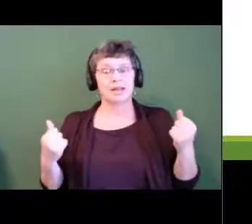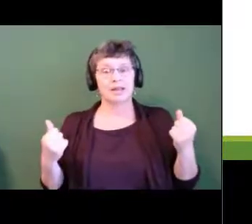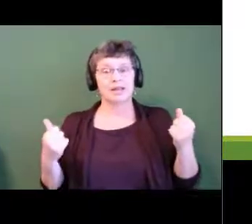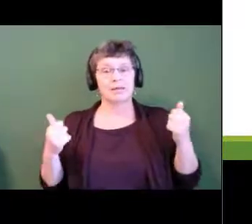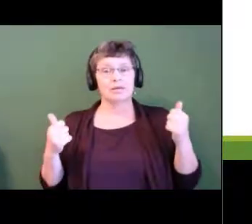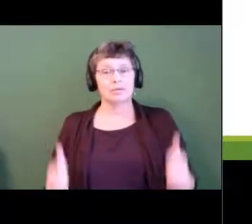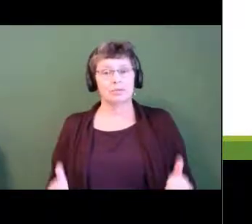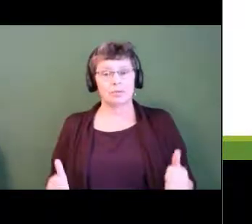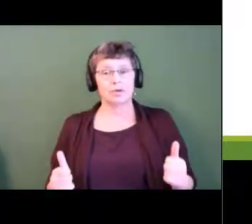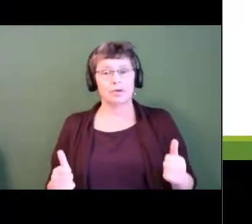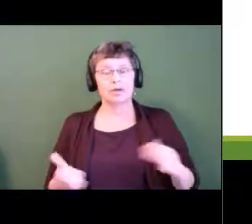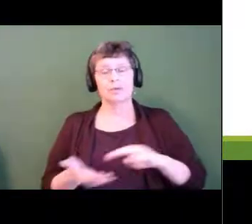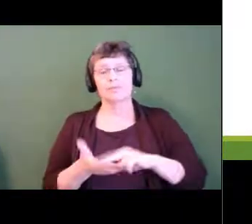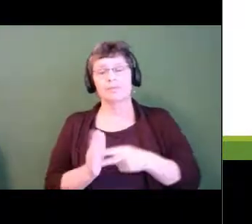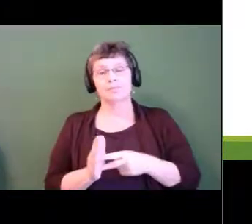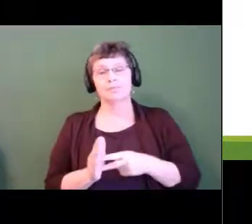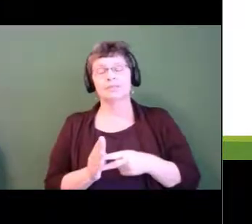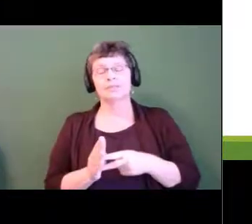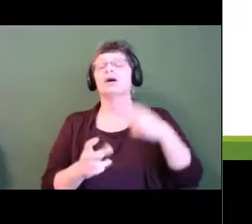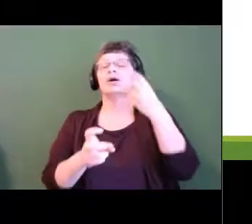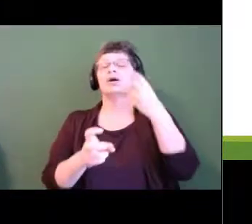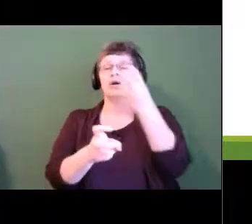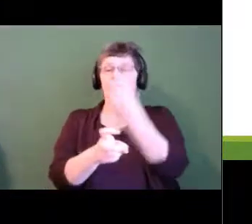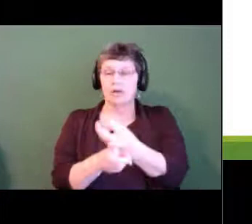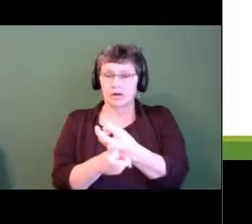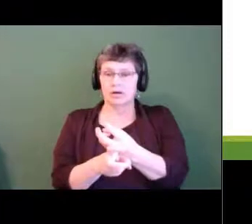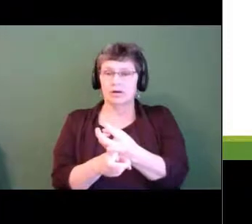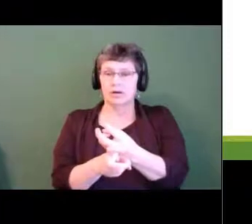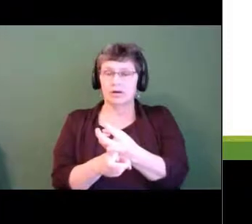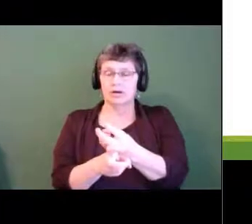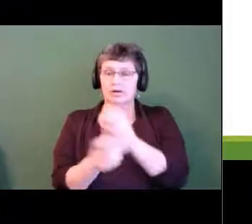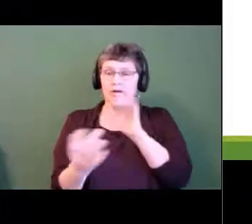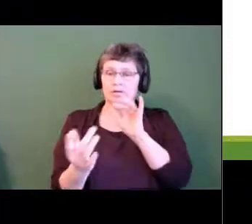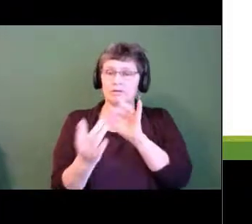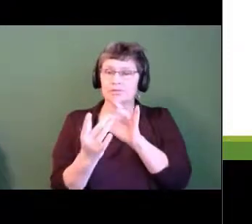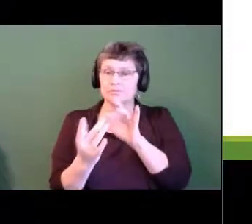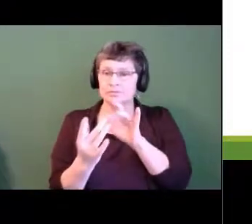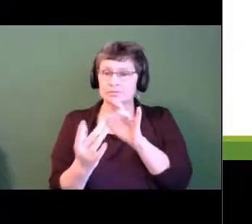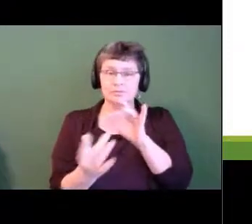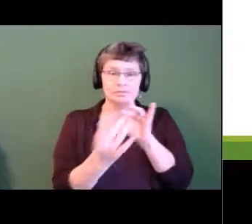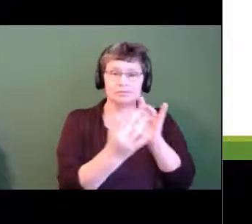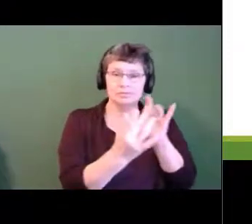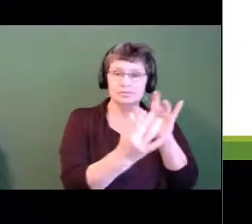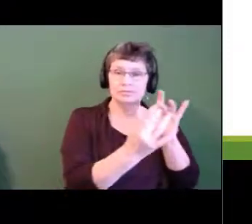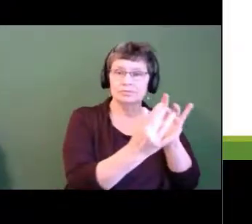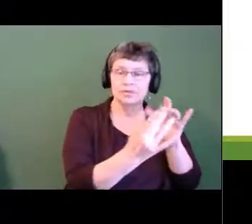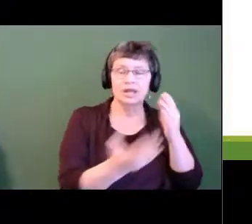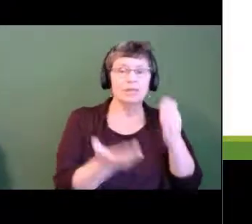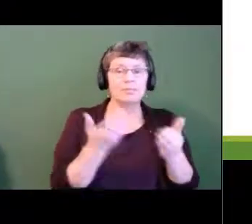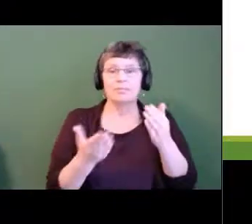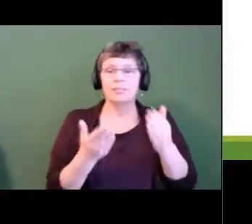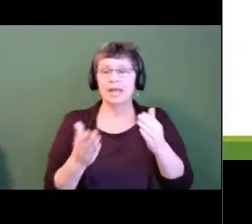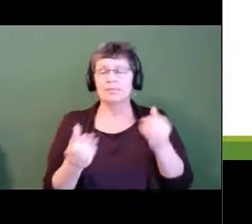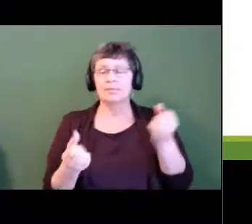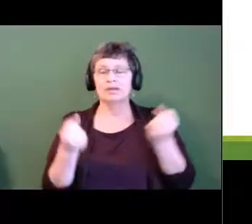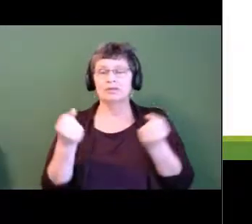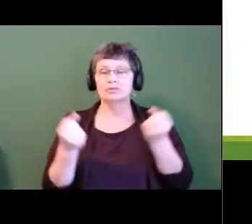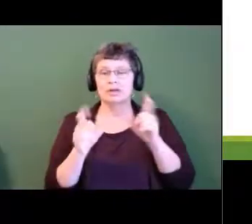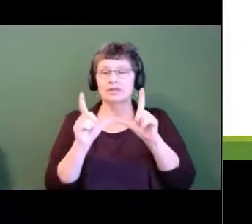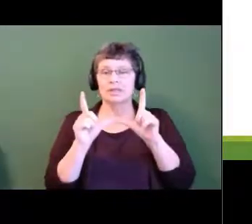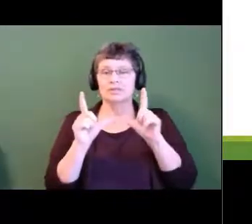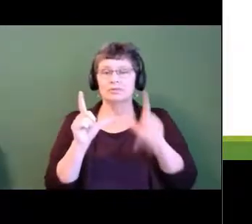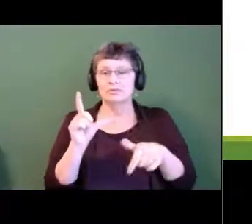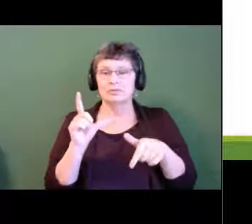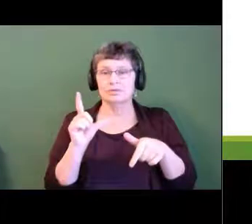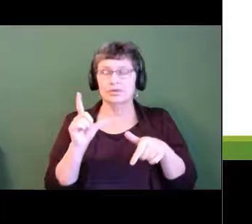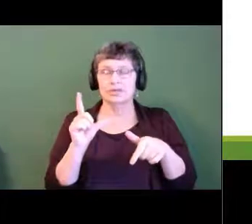have happened in this period of time that limit the loss of a driver's license, all kinds of things in a almost a year. We're getting up to